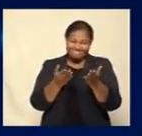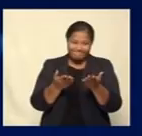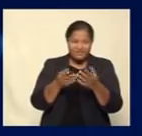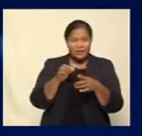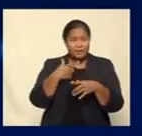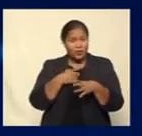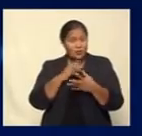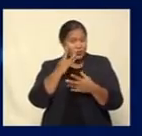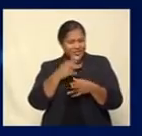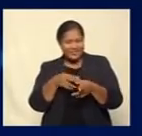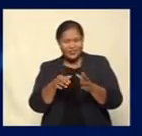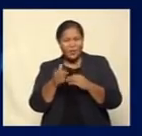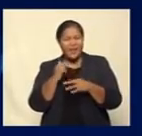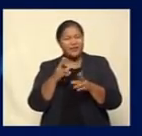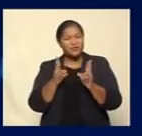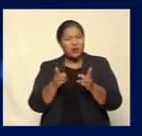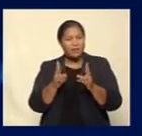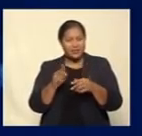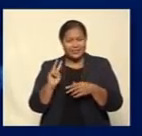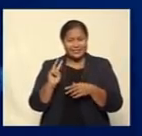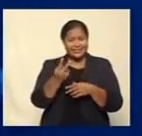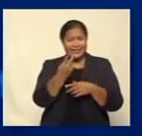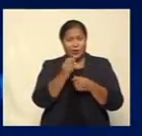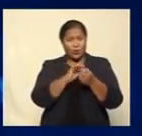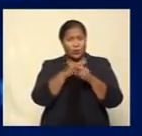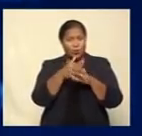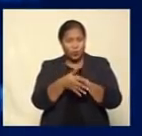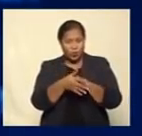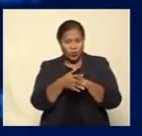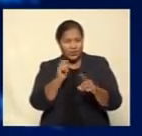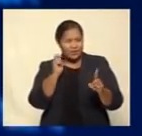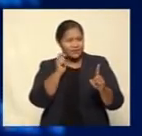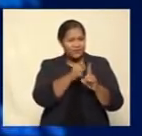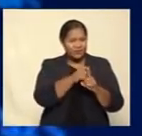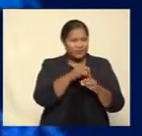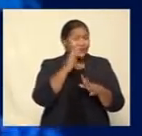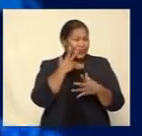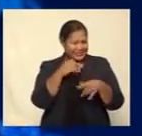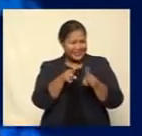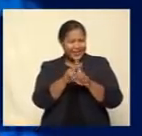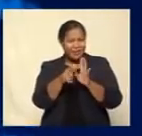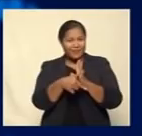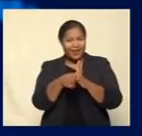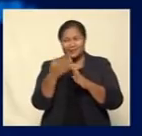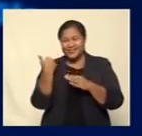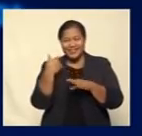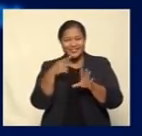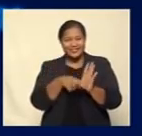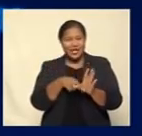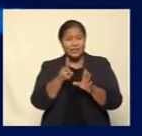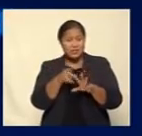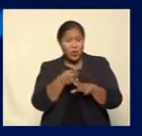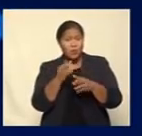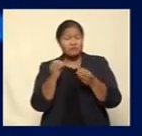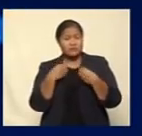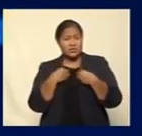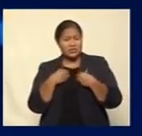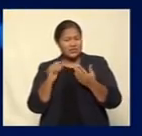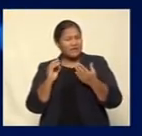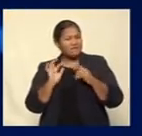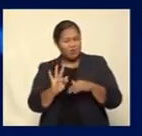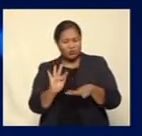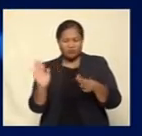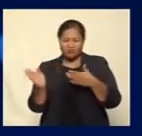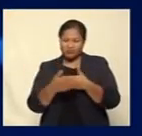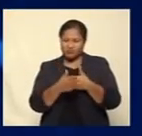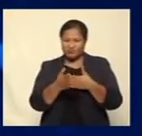to normal. The second wave has hit exactly a year after the first, and these businesses are forced to close down due to health and